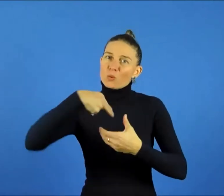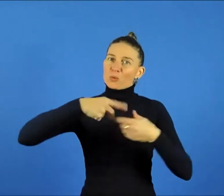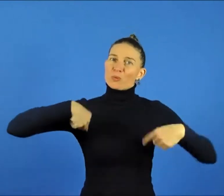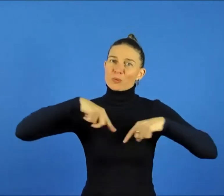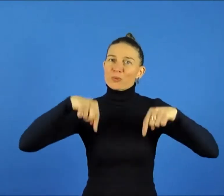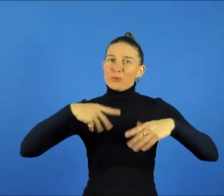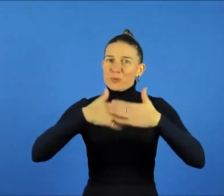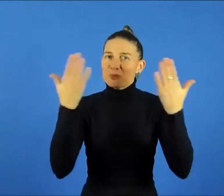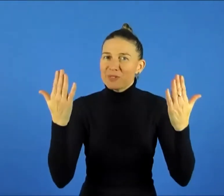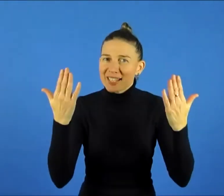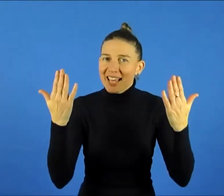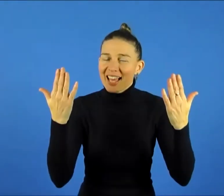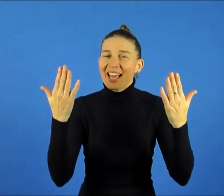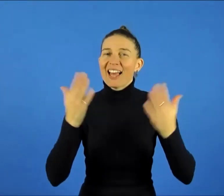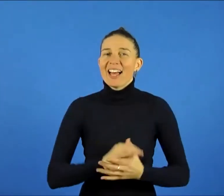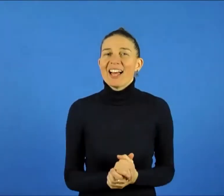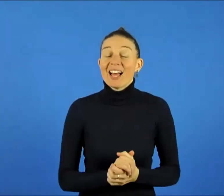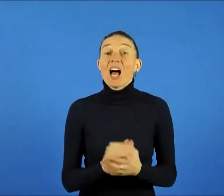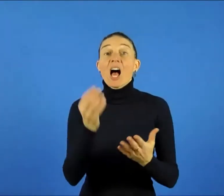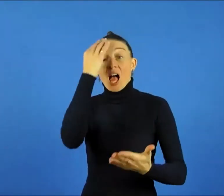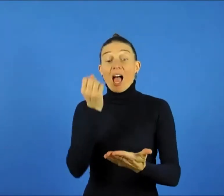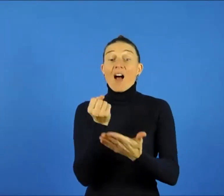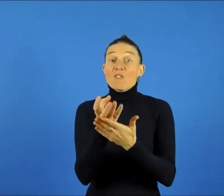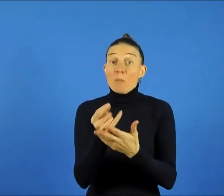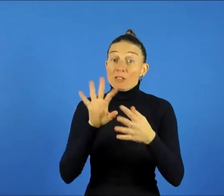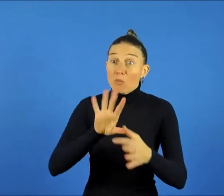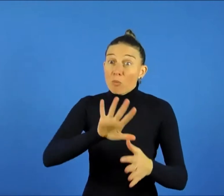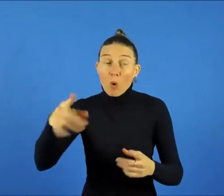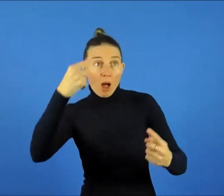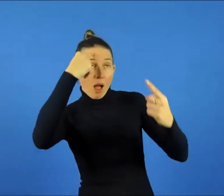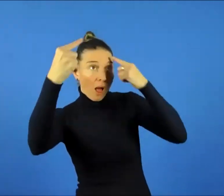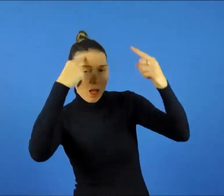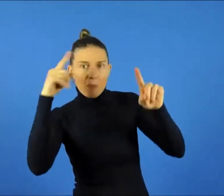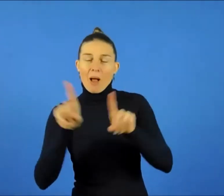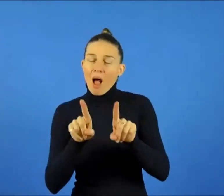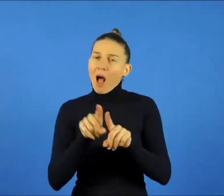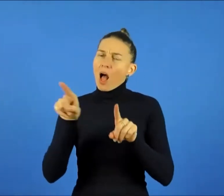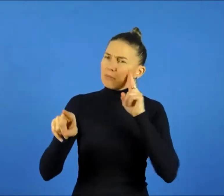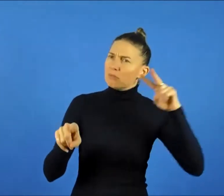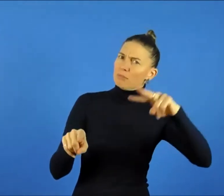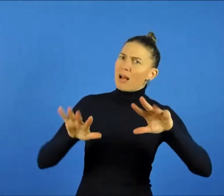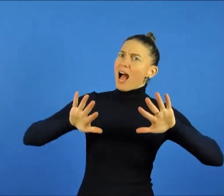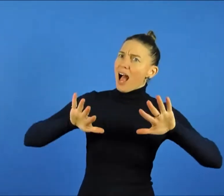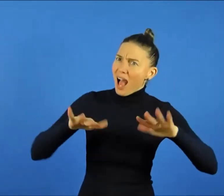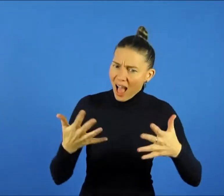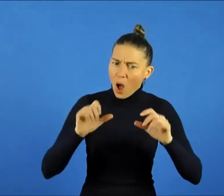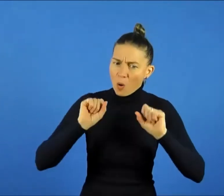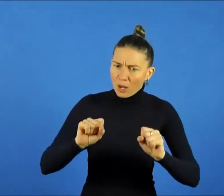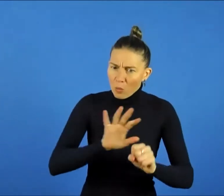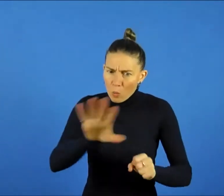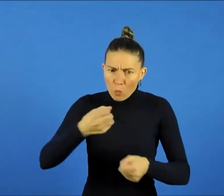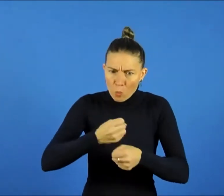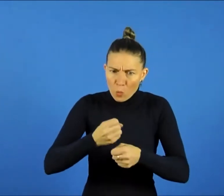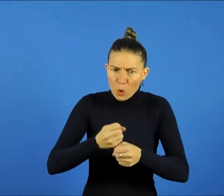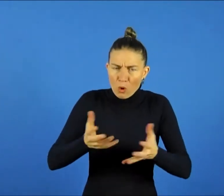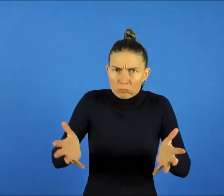us not only the information about your innovations, but also your impressions regarding how to foster further the ecosystem,